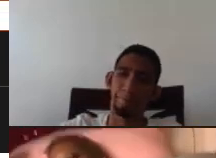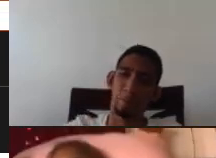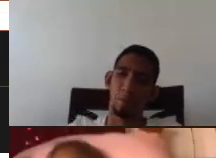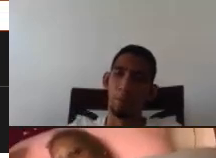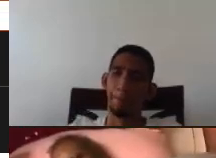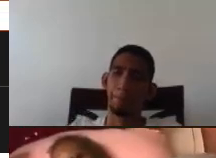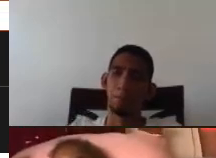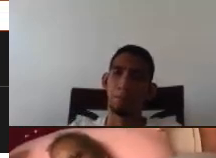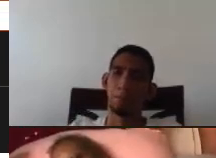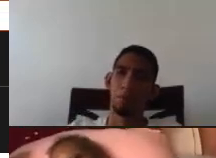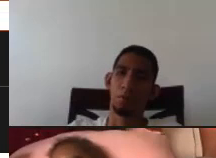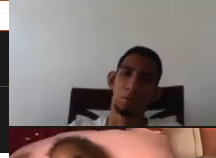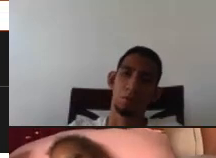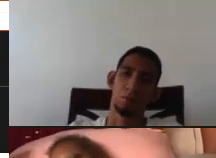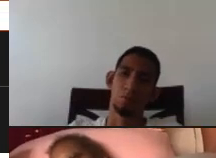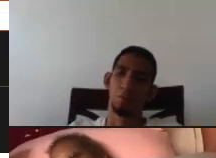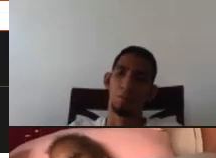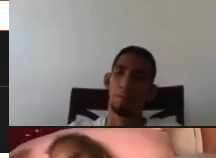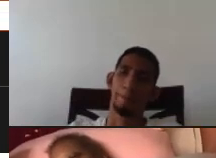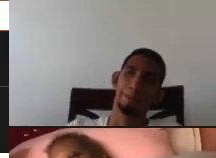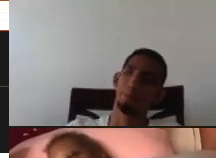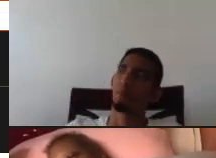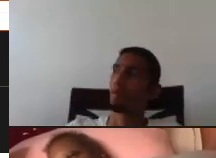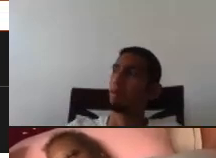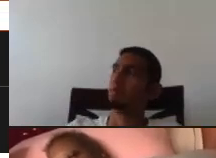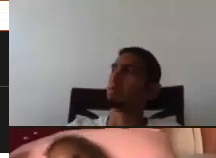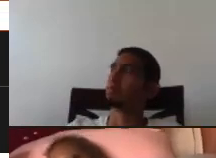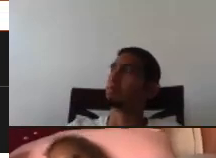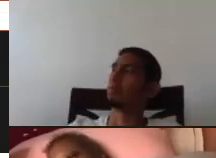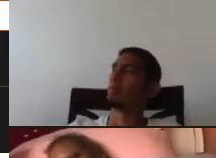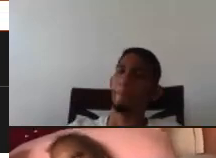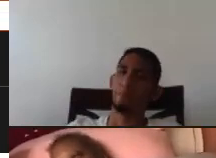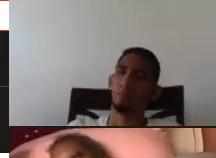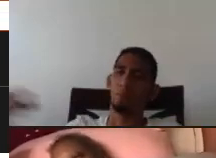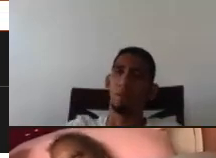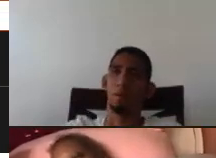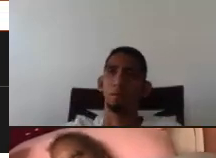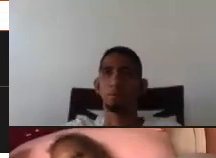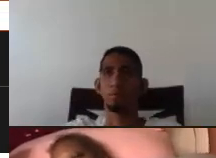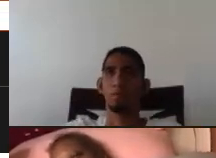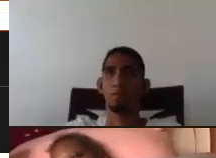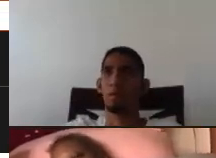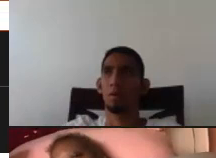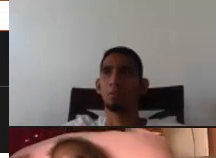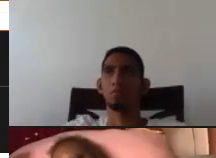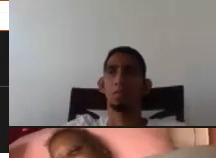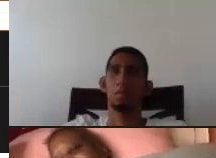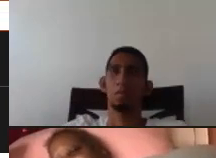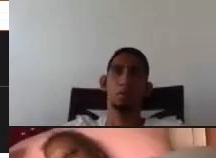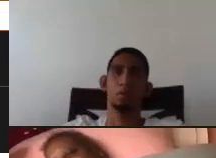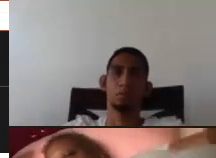know that past discrepancies and past atrocities that were done in health research, like